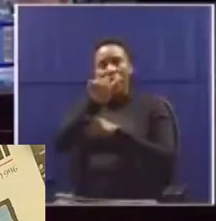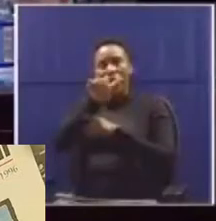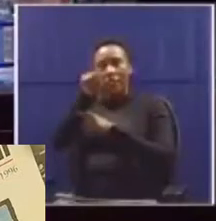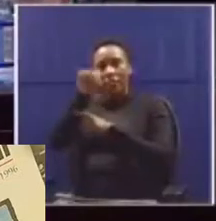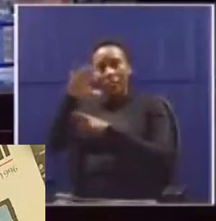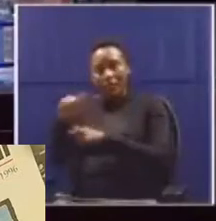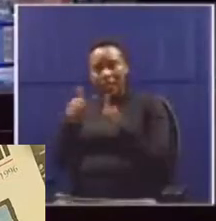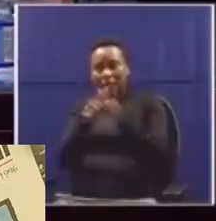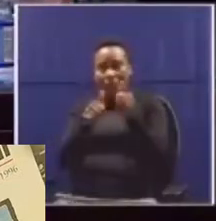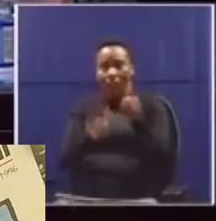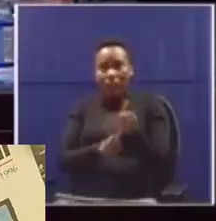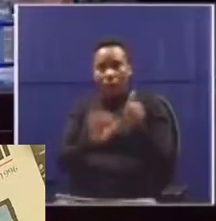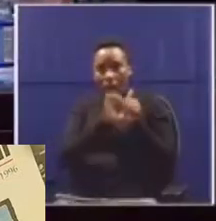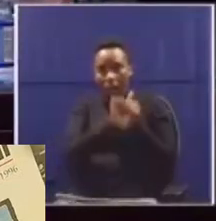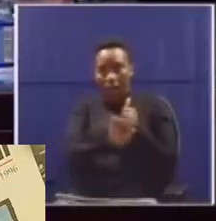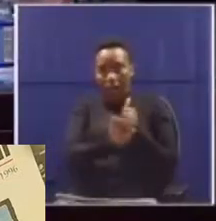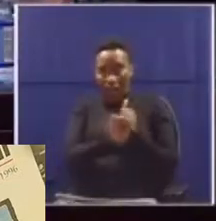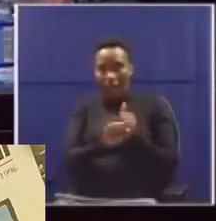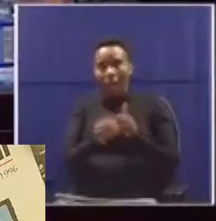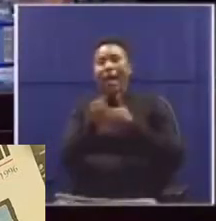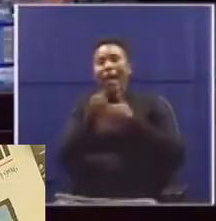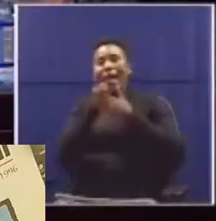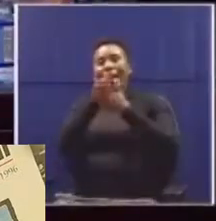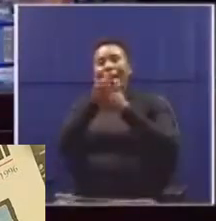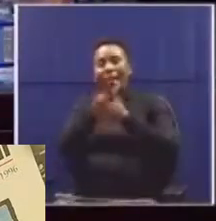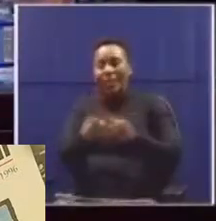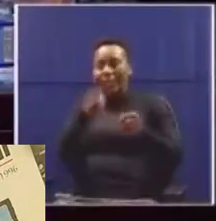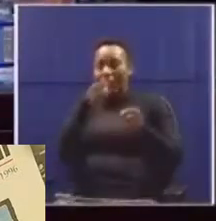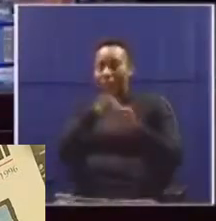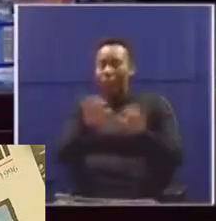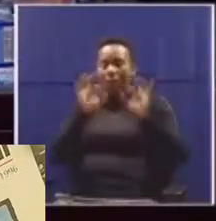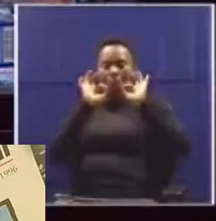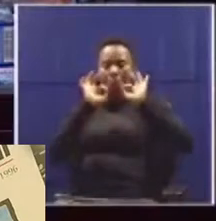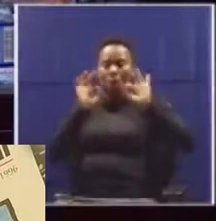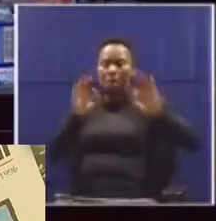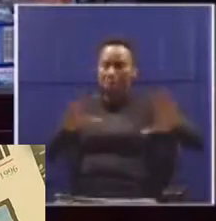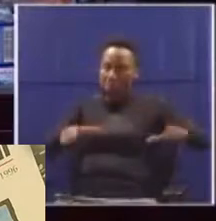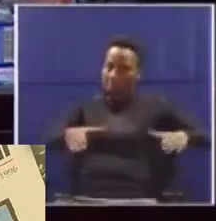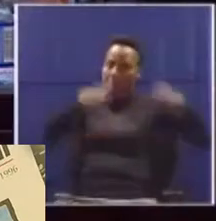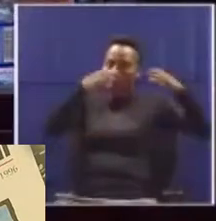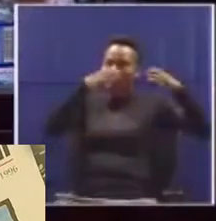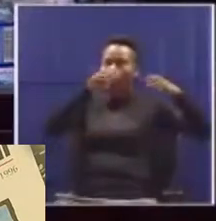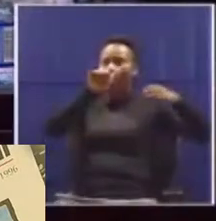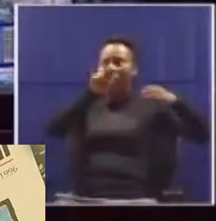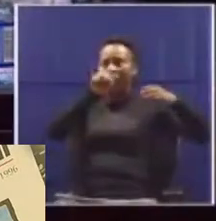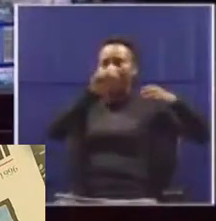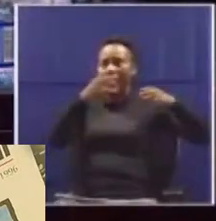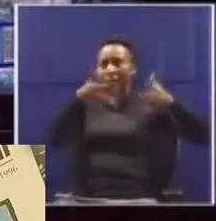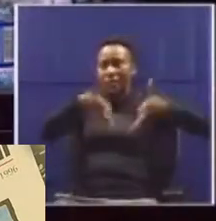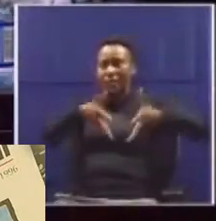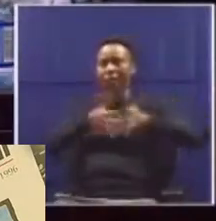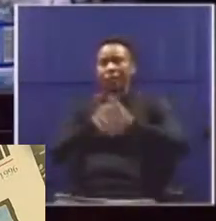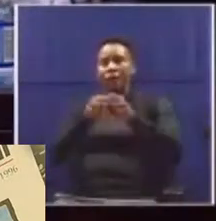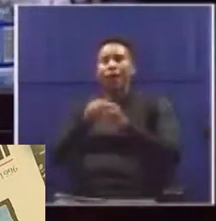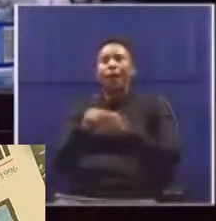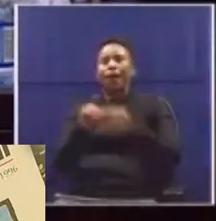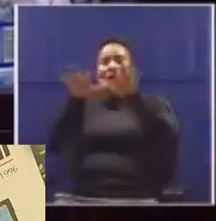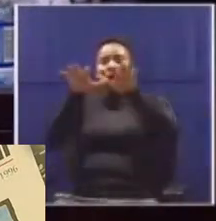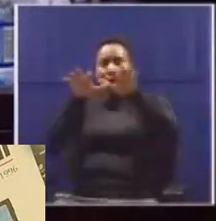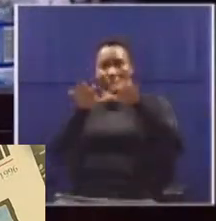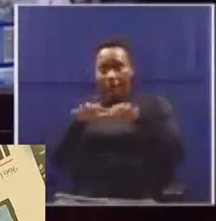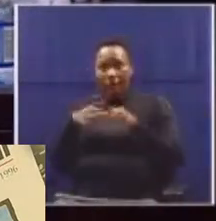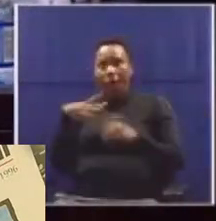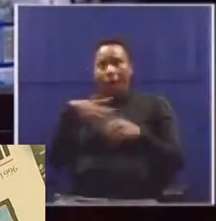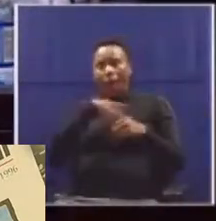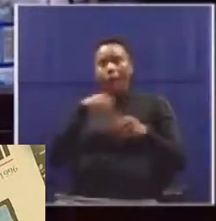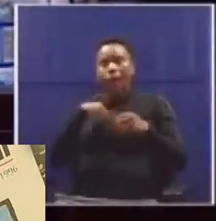party leading this formidable force of the African National Congress in Parliament let me